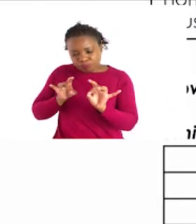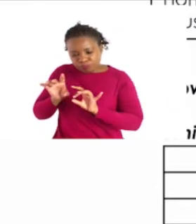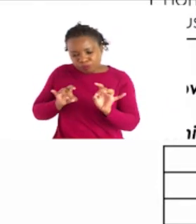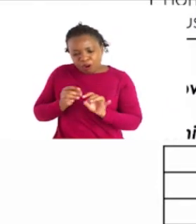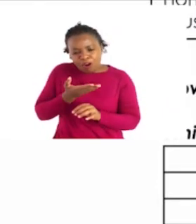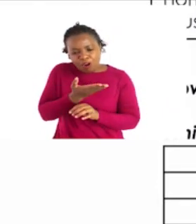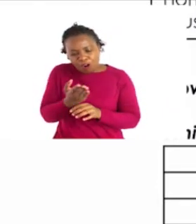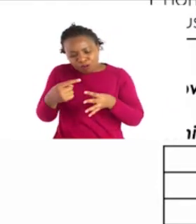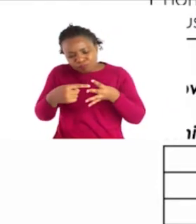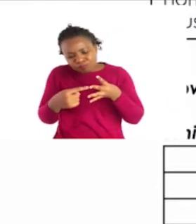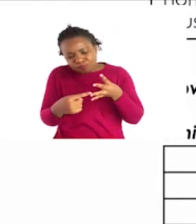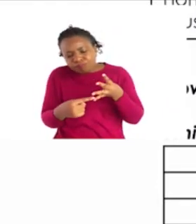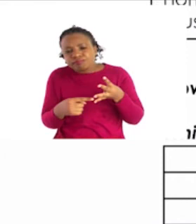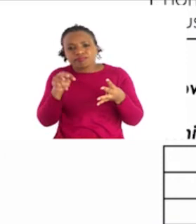story.